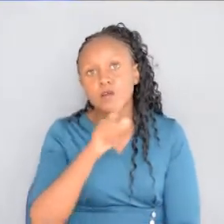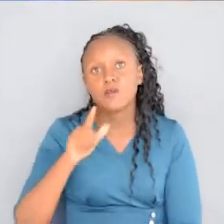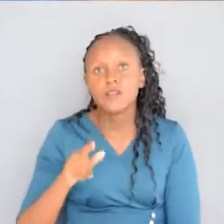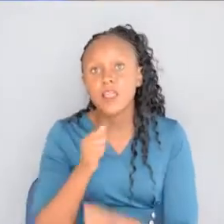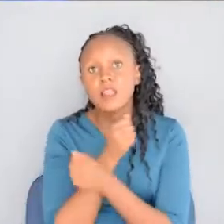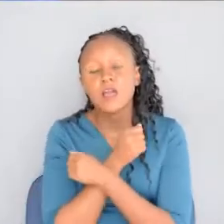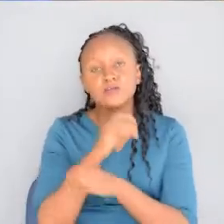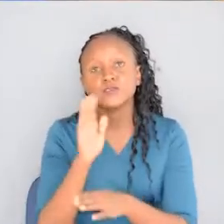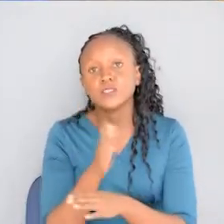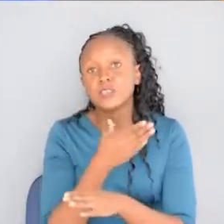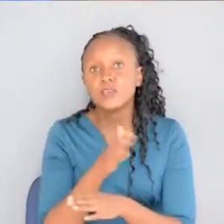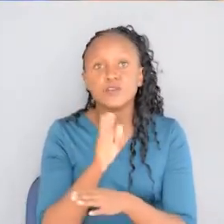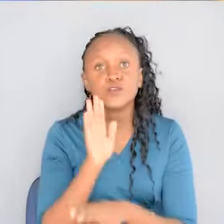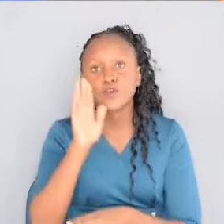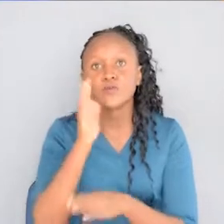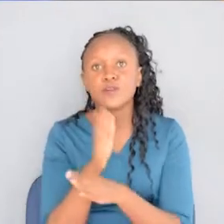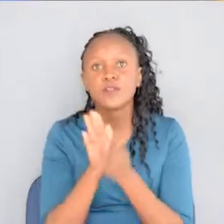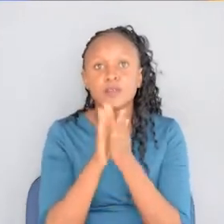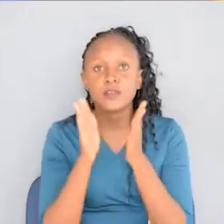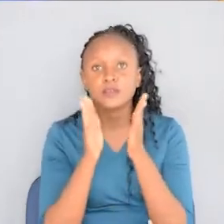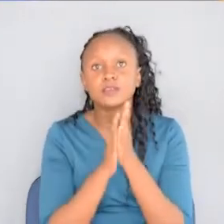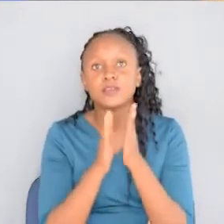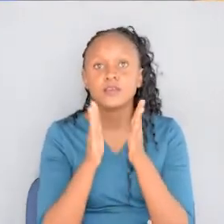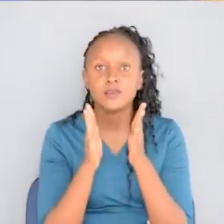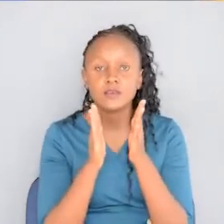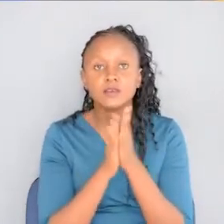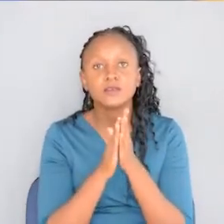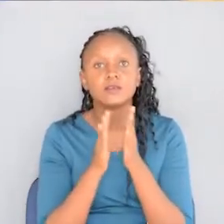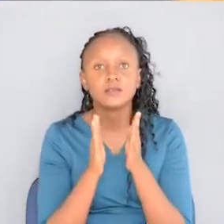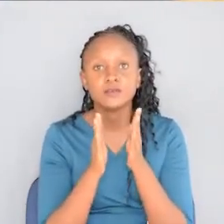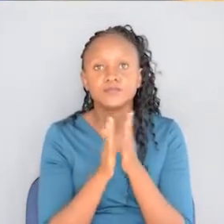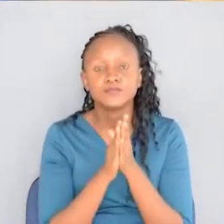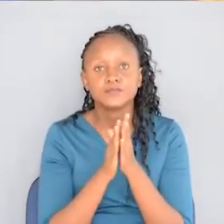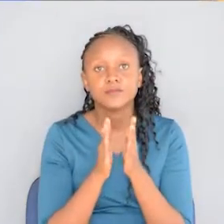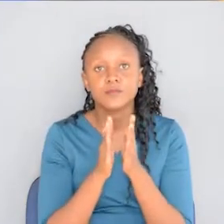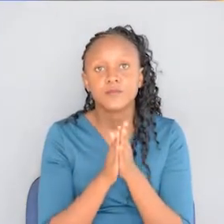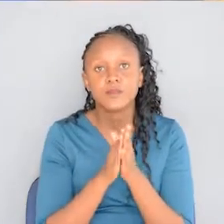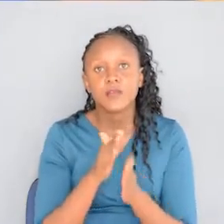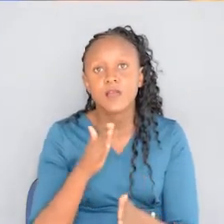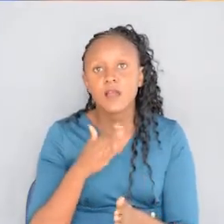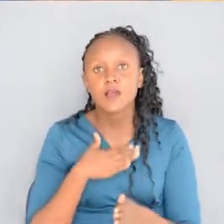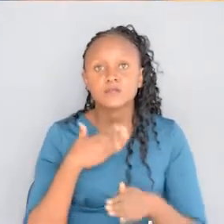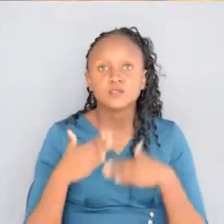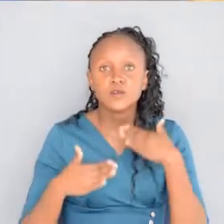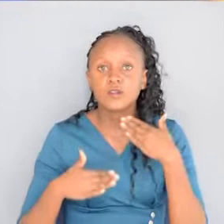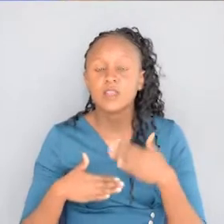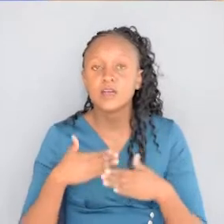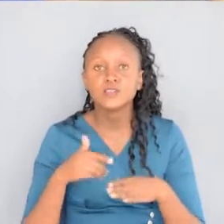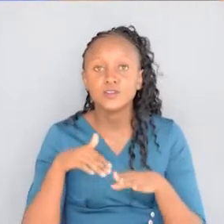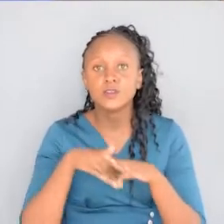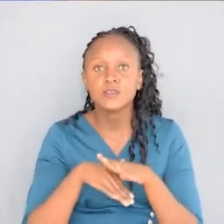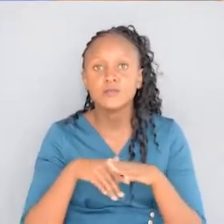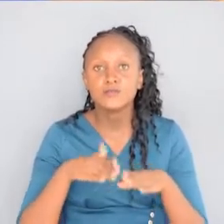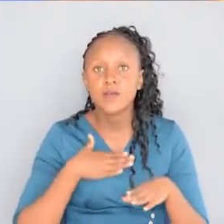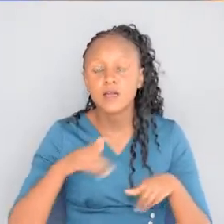your praises. Lord, I love to sing your praises. So glad you're in my life, say.